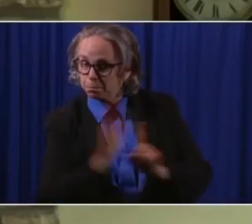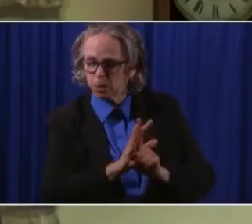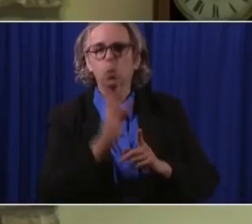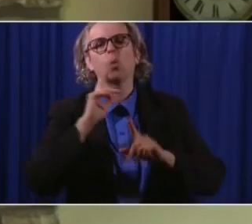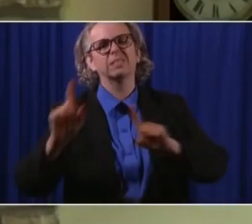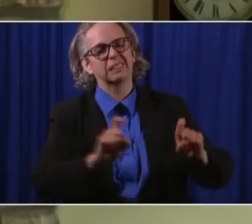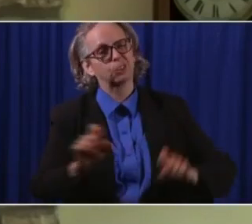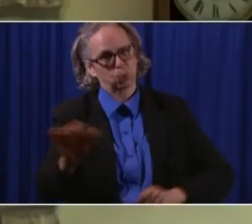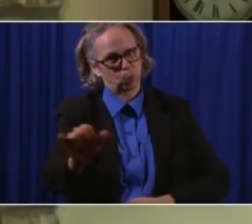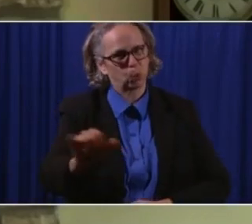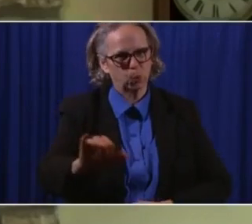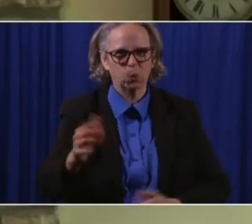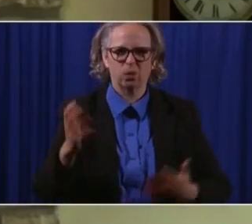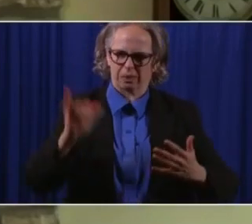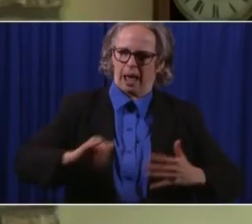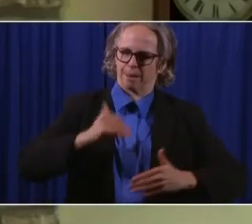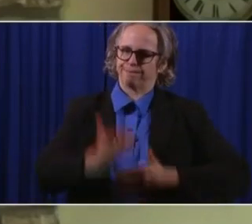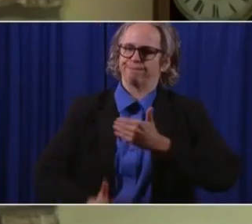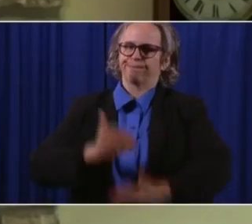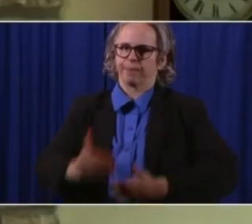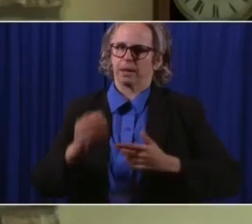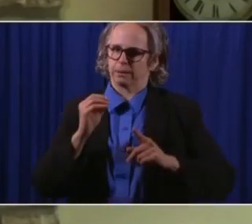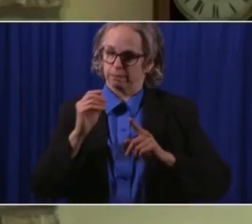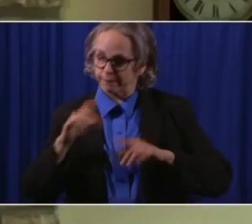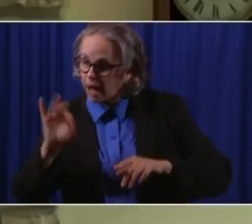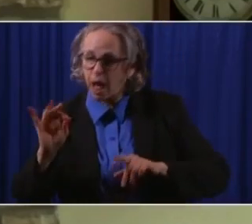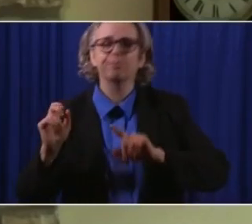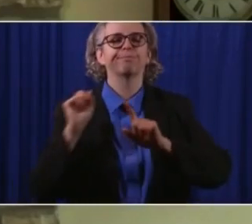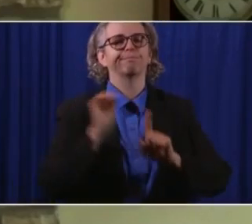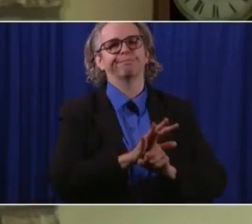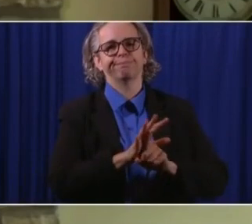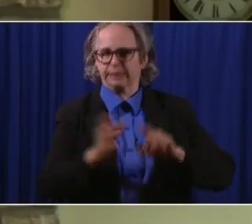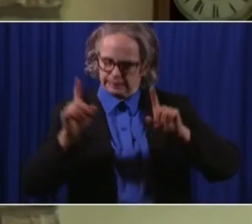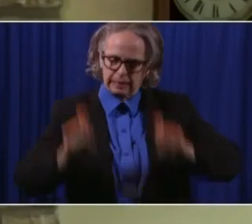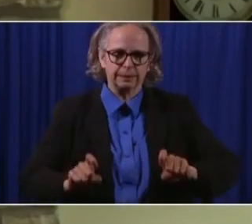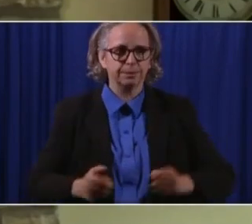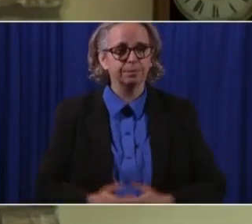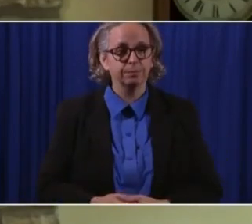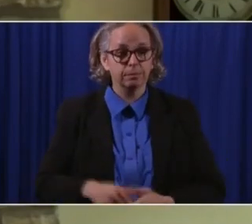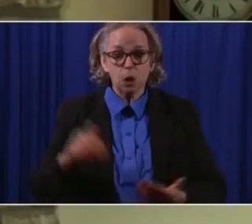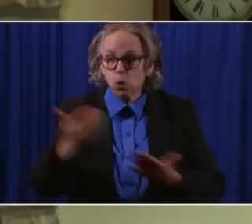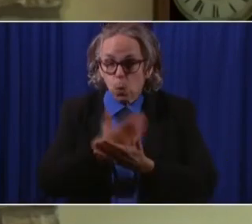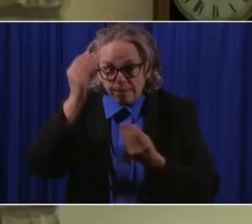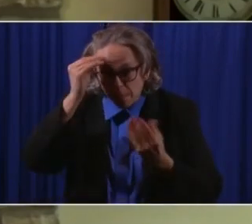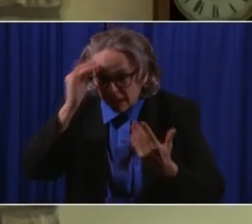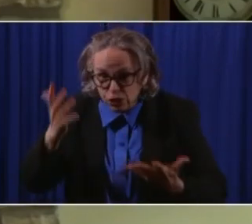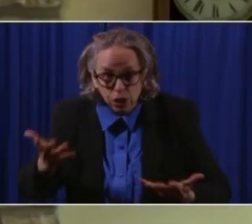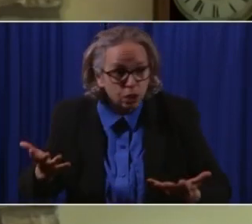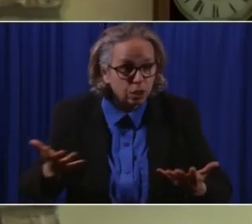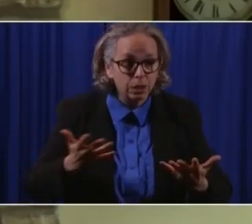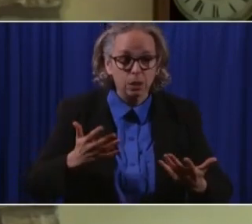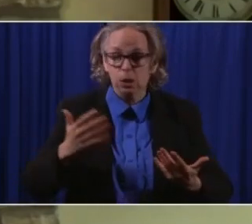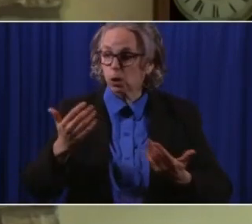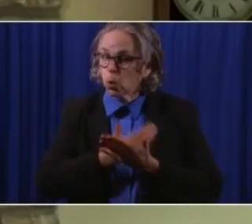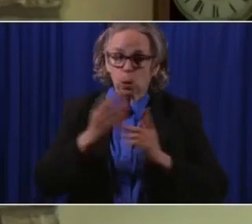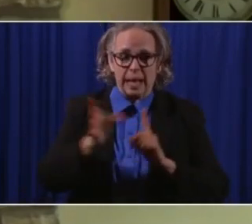As we do each day, we will continue updating any change in case numbers at Ohio's two veterans home on our